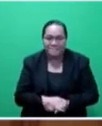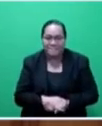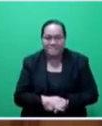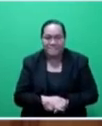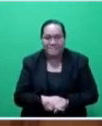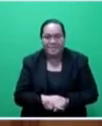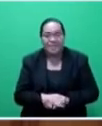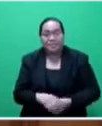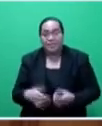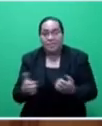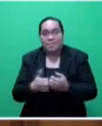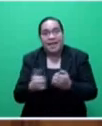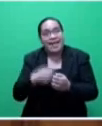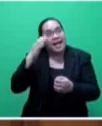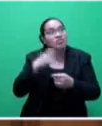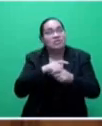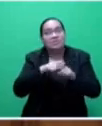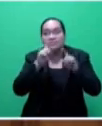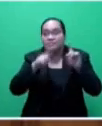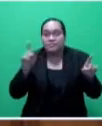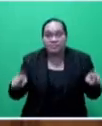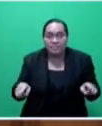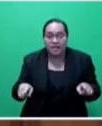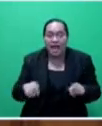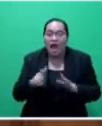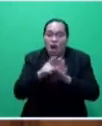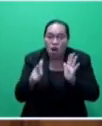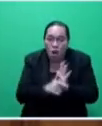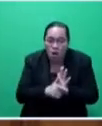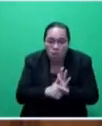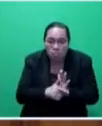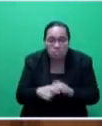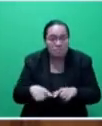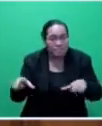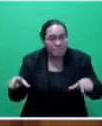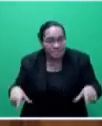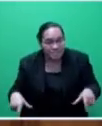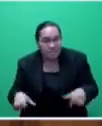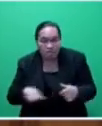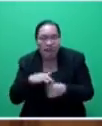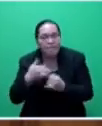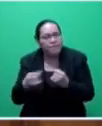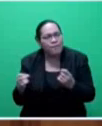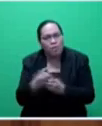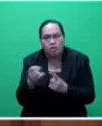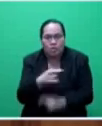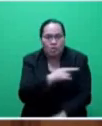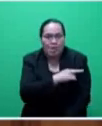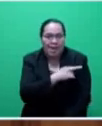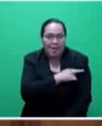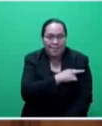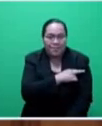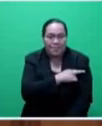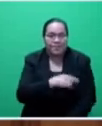In many countries, bar associations, law societies have a very, very important role. And